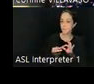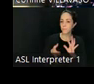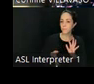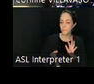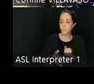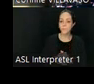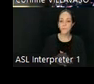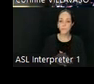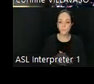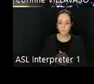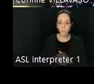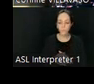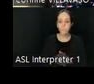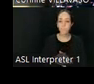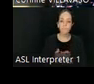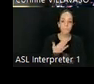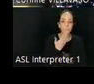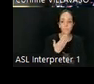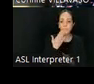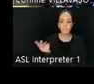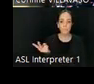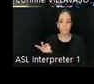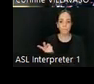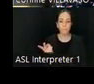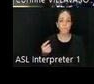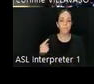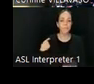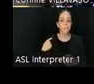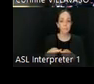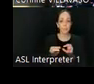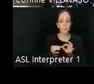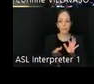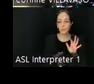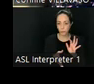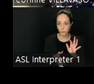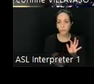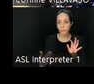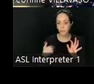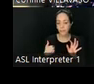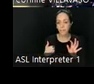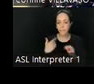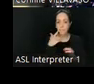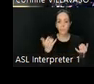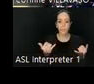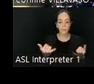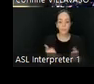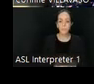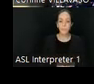Thank you, Sasha and Valeria. Will be our Spanish language interpreters for the evening.